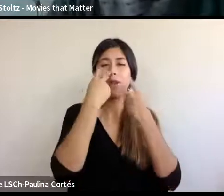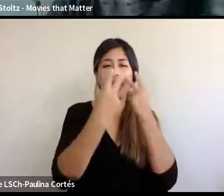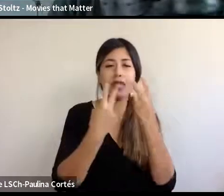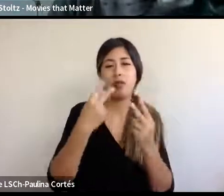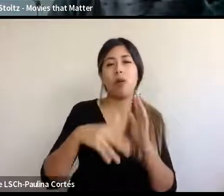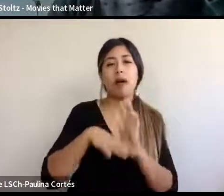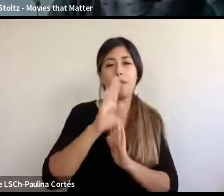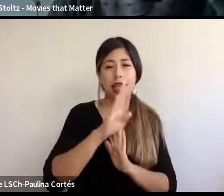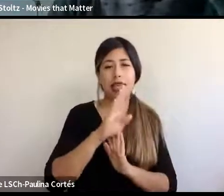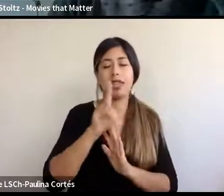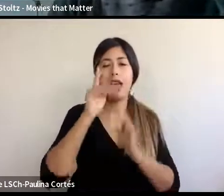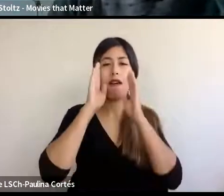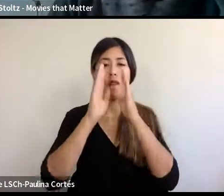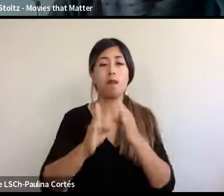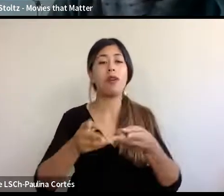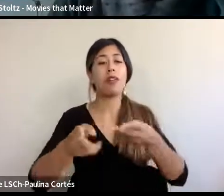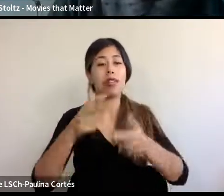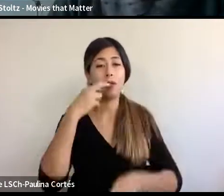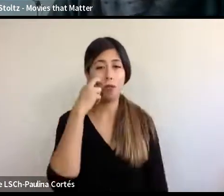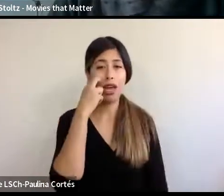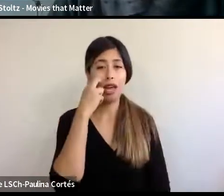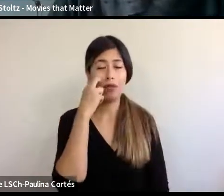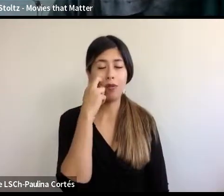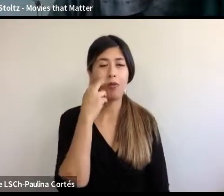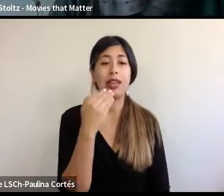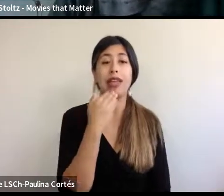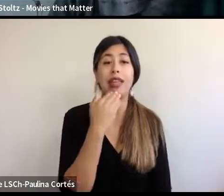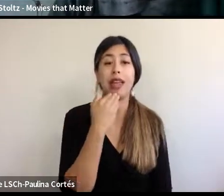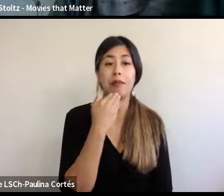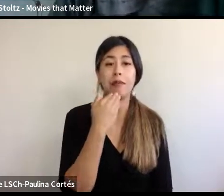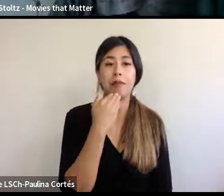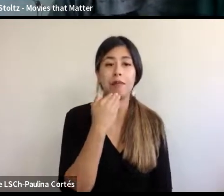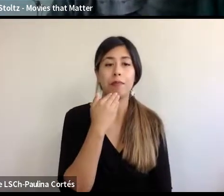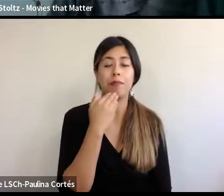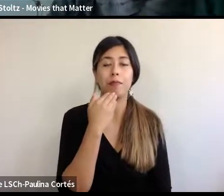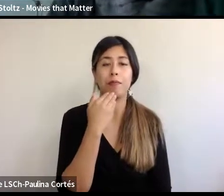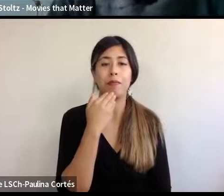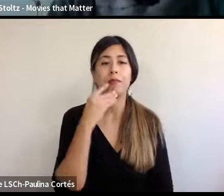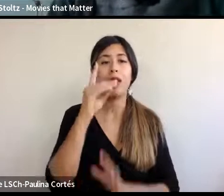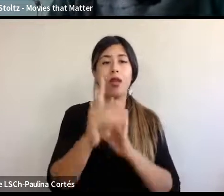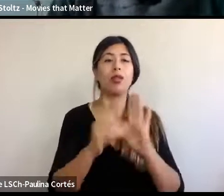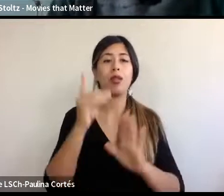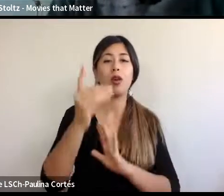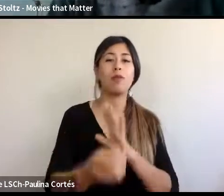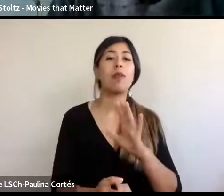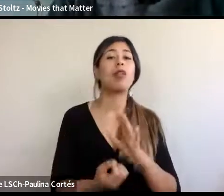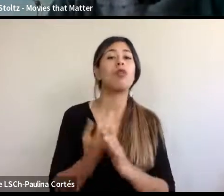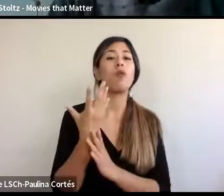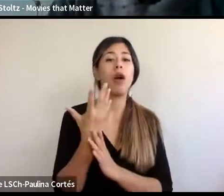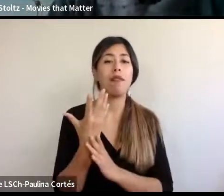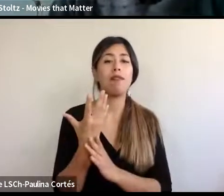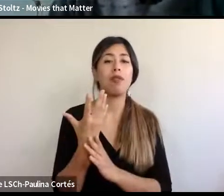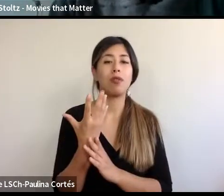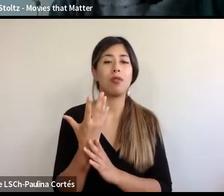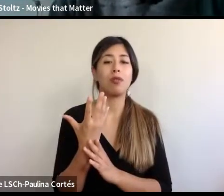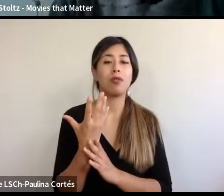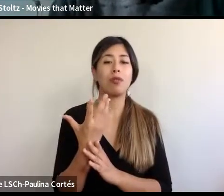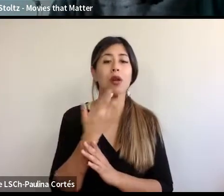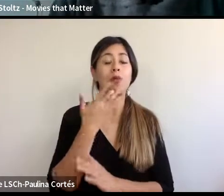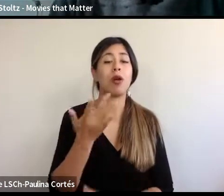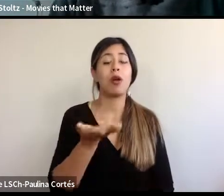also the newest documentaries. Since we are like, let's say, topic driven festival, we are not